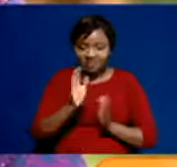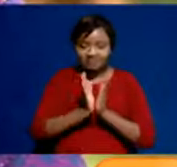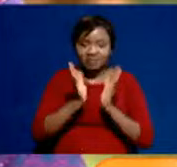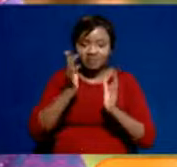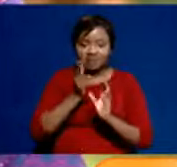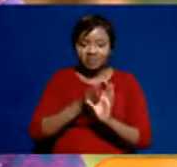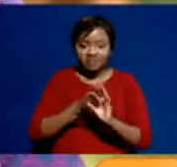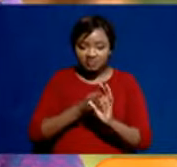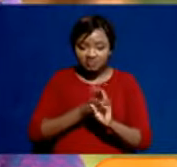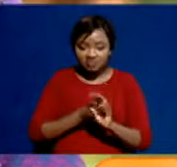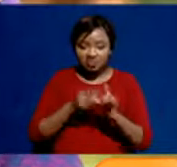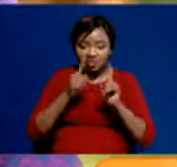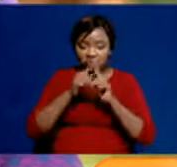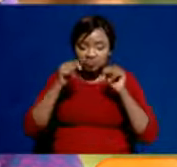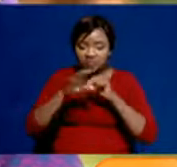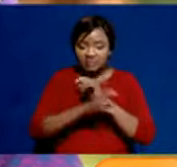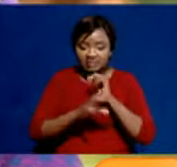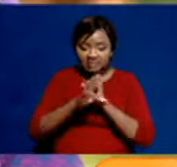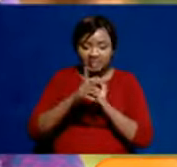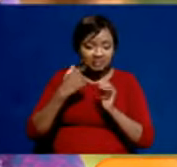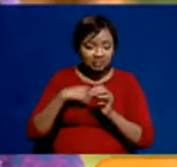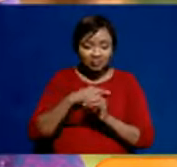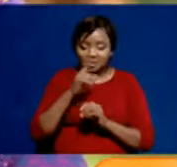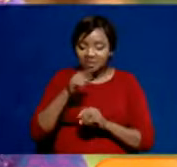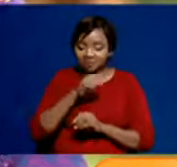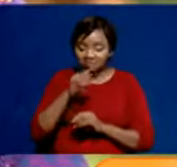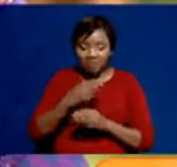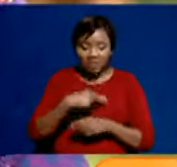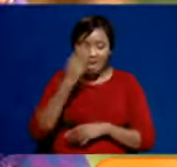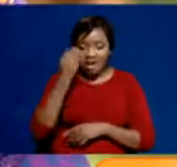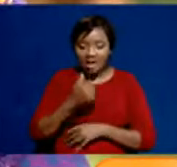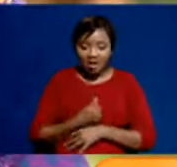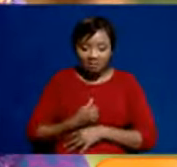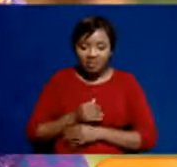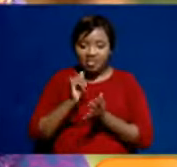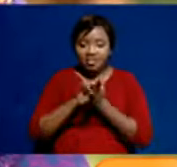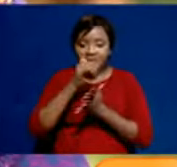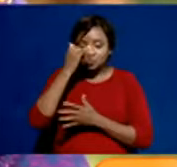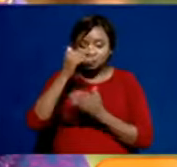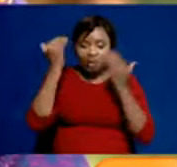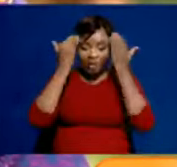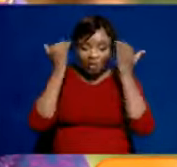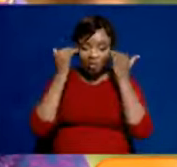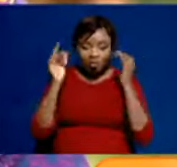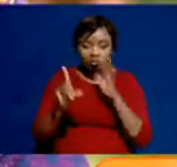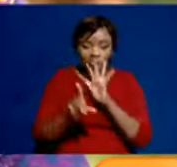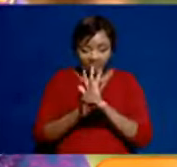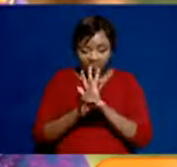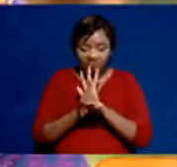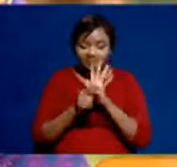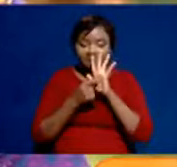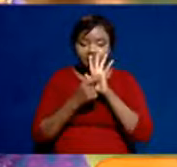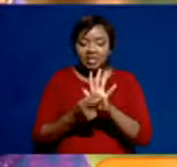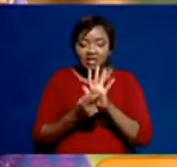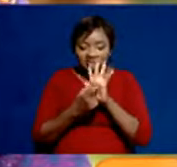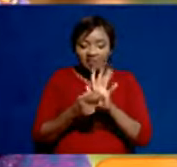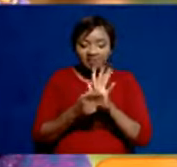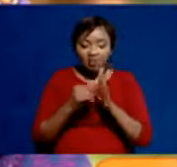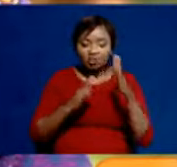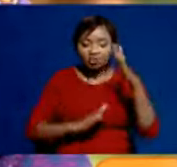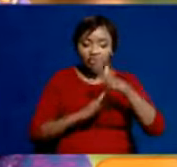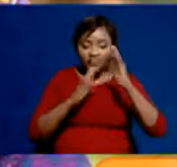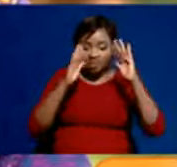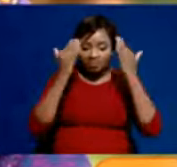in this country, we've got it completely wrong. That is why a court of law, including the Supreme Court,